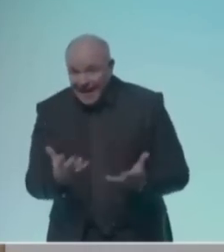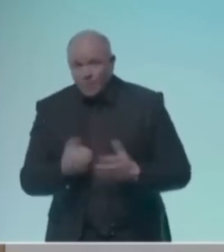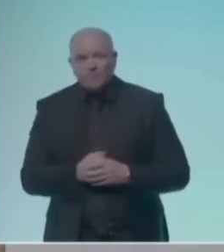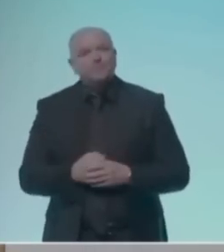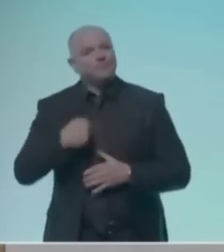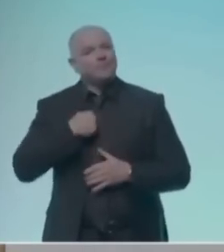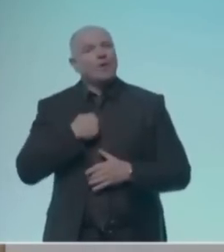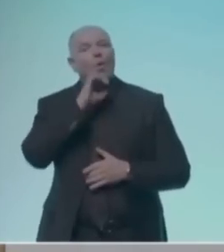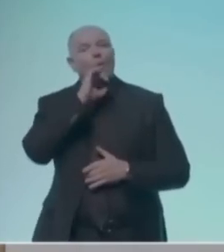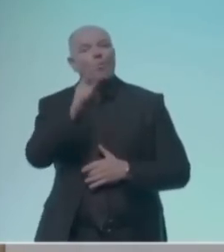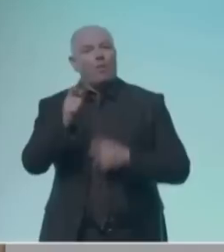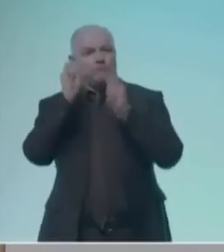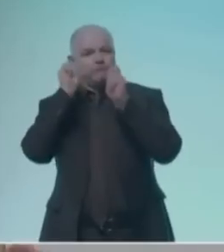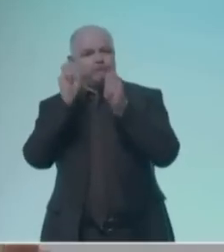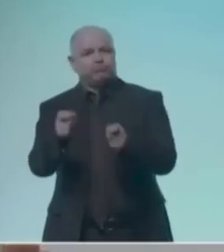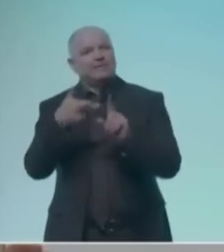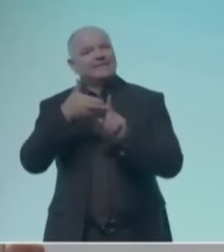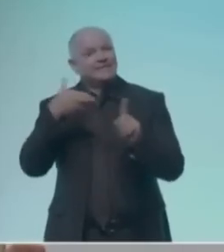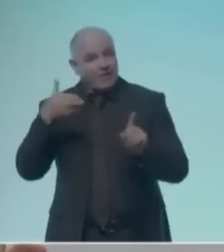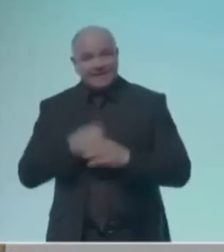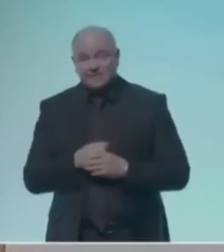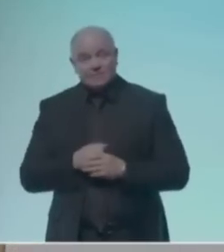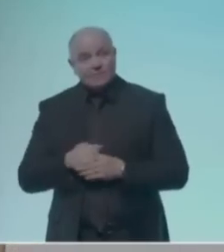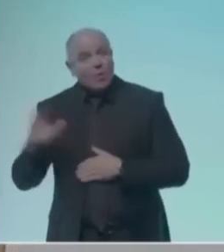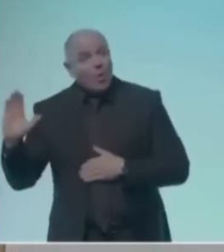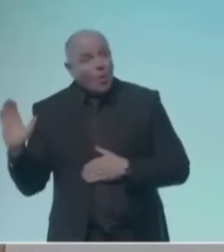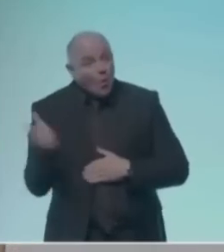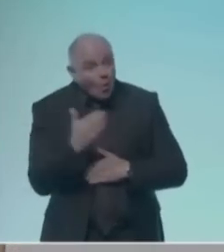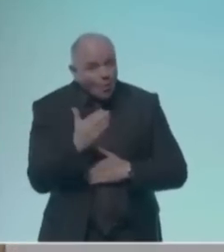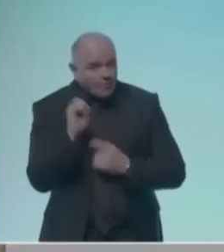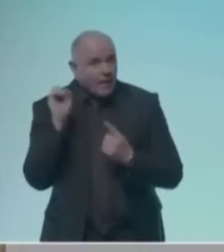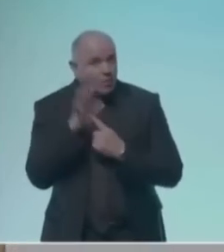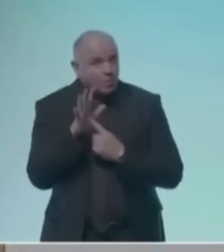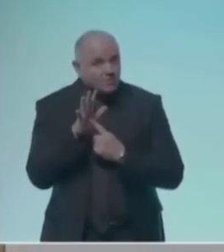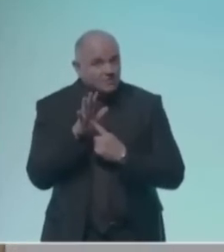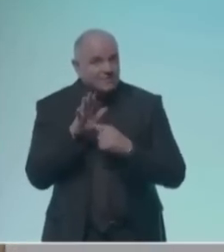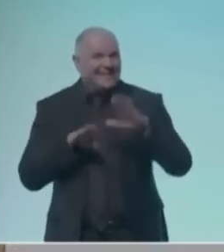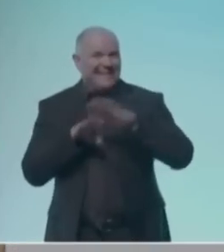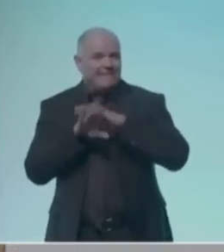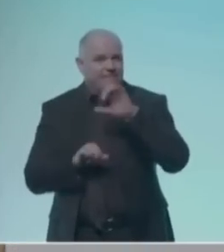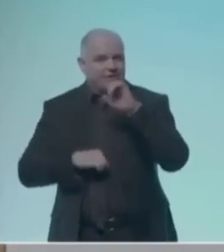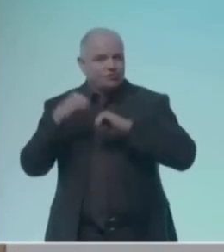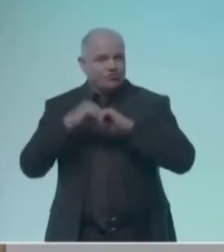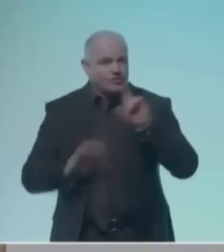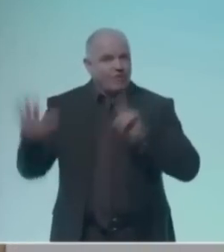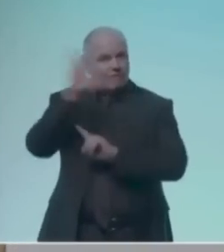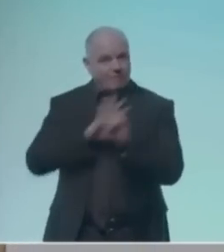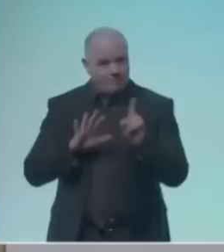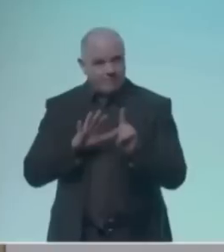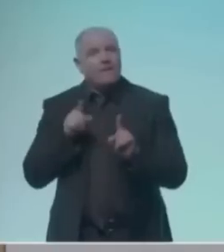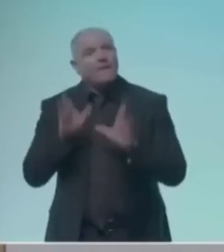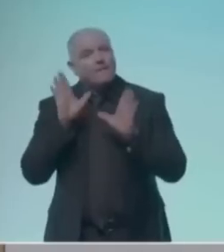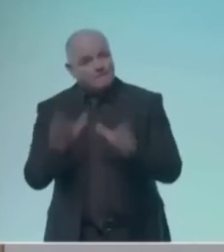ambitious cyber resilience targets for all critical national infrastructure sectors to meet by